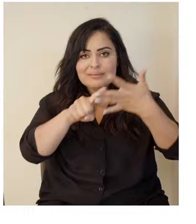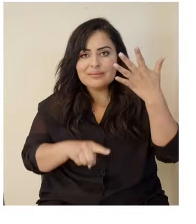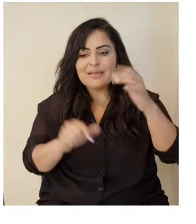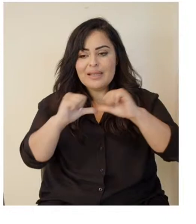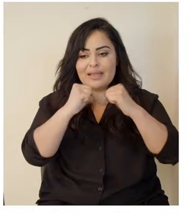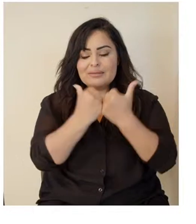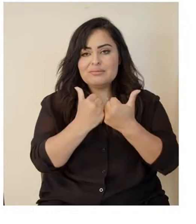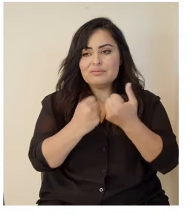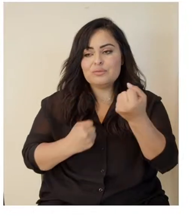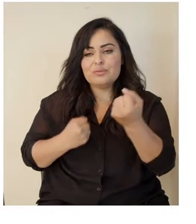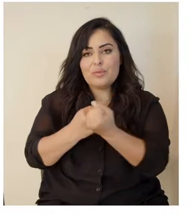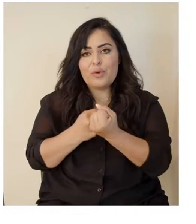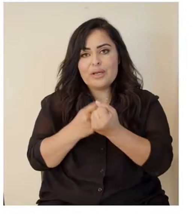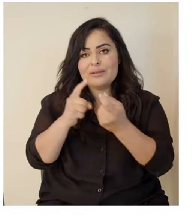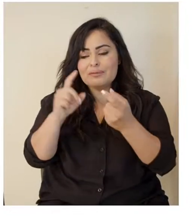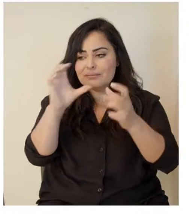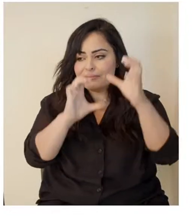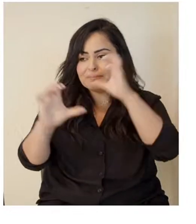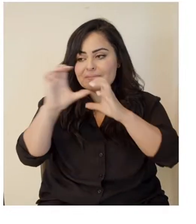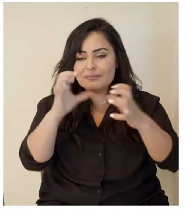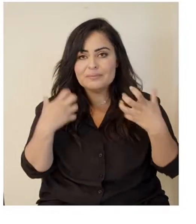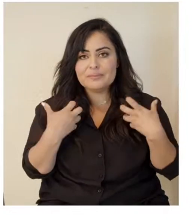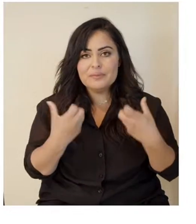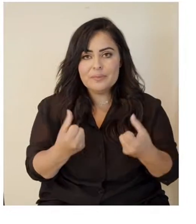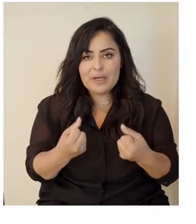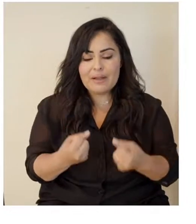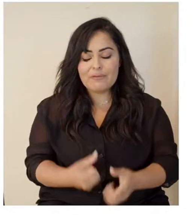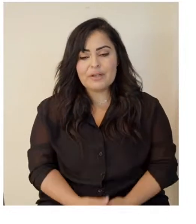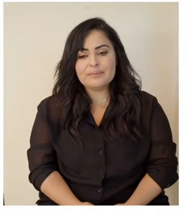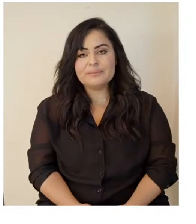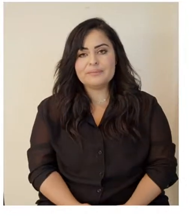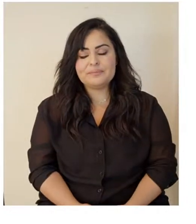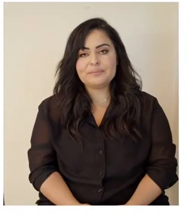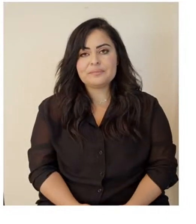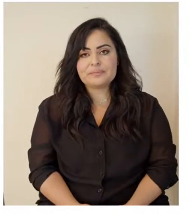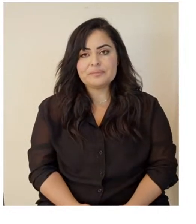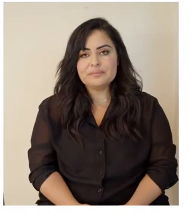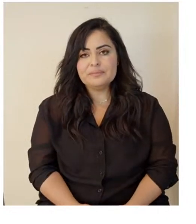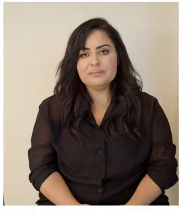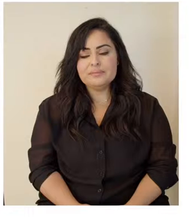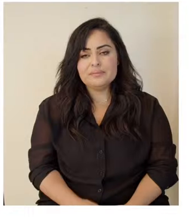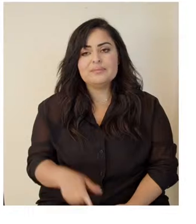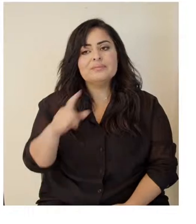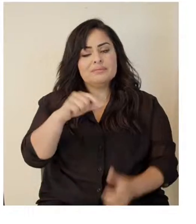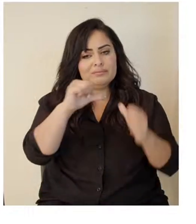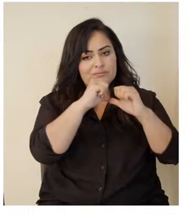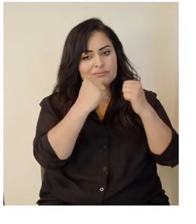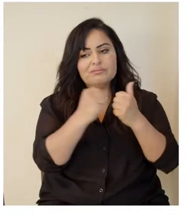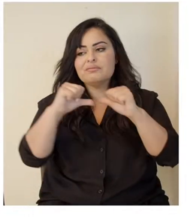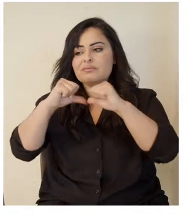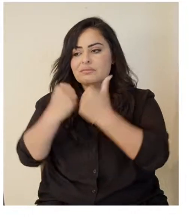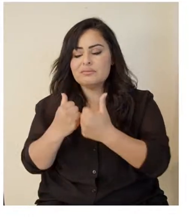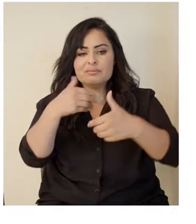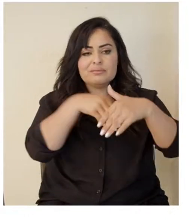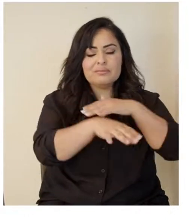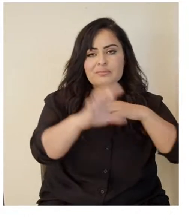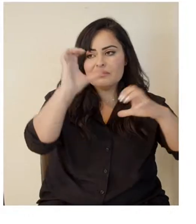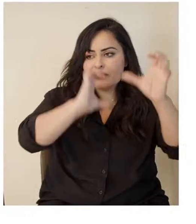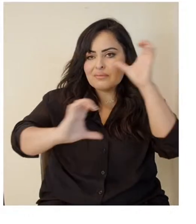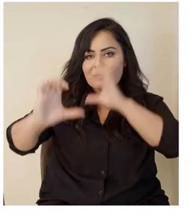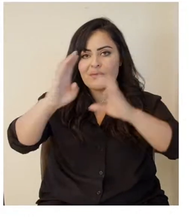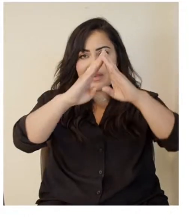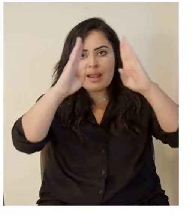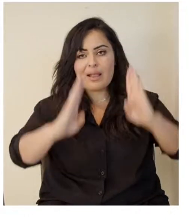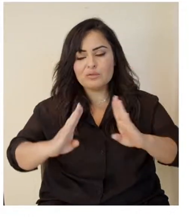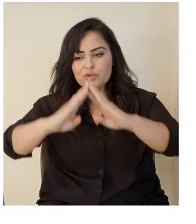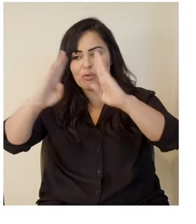helping with the recovery and efforts in the area. So they are doing grid searches, going house to